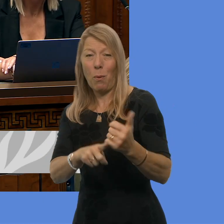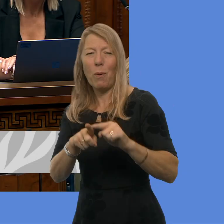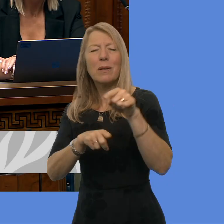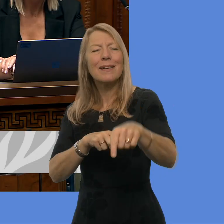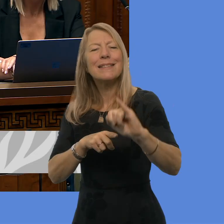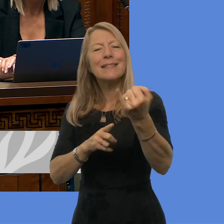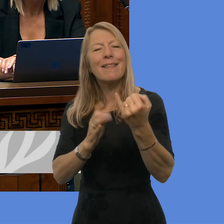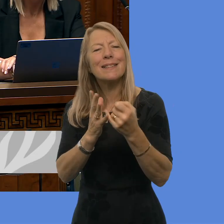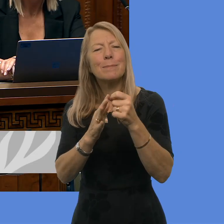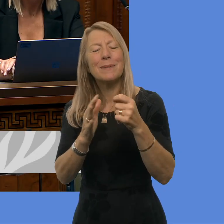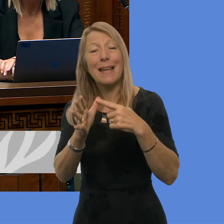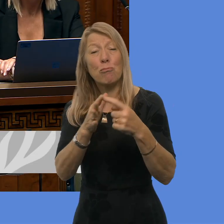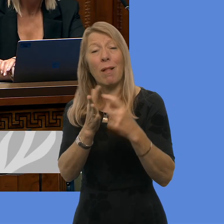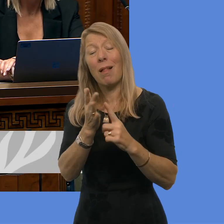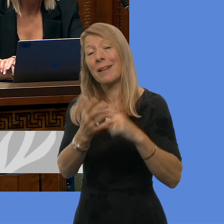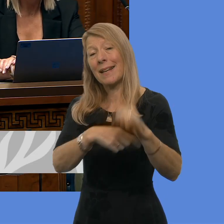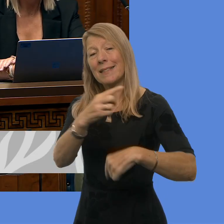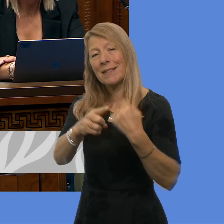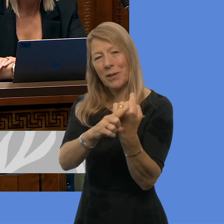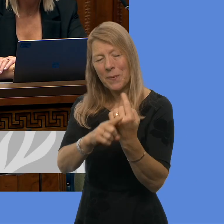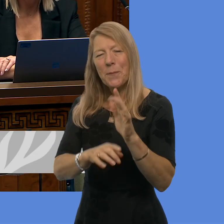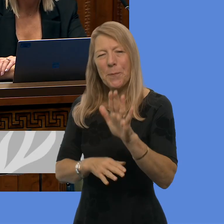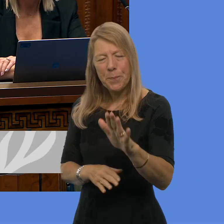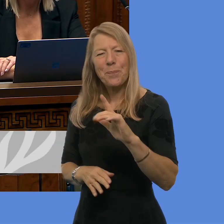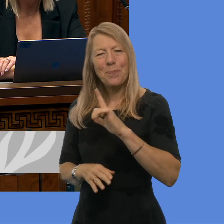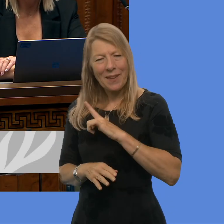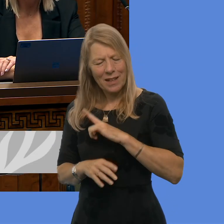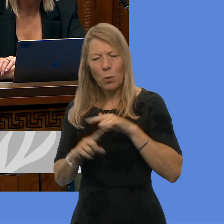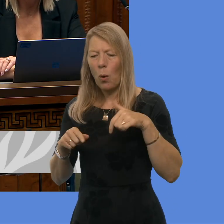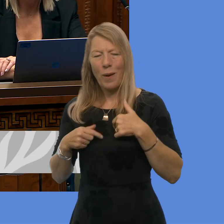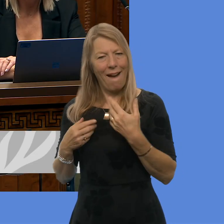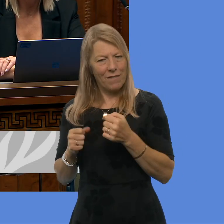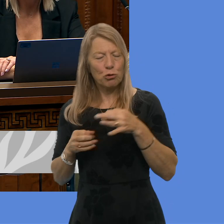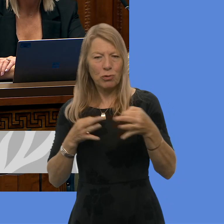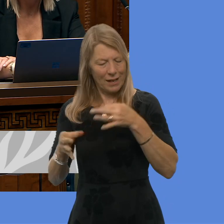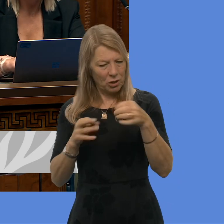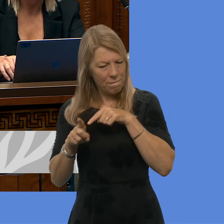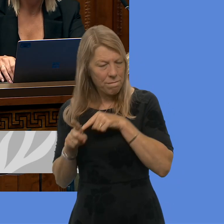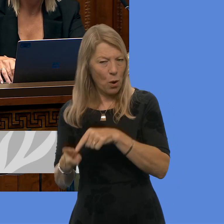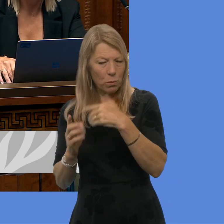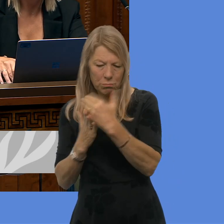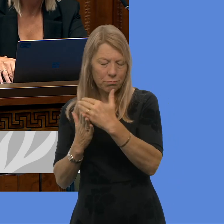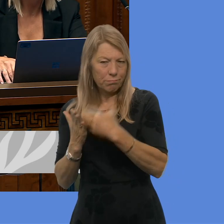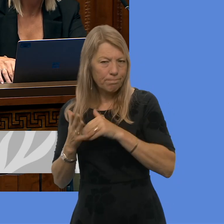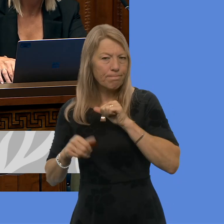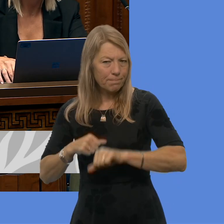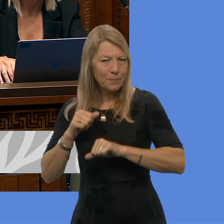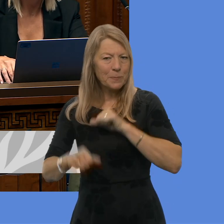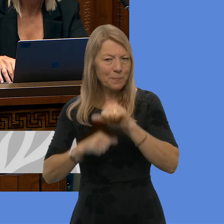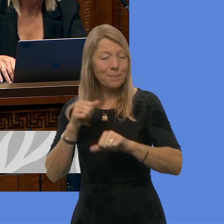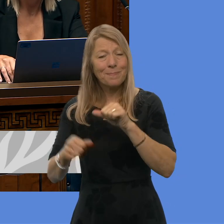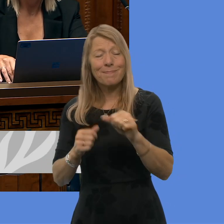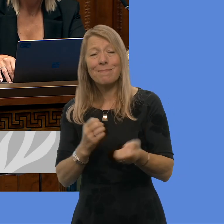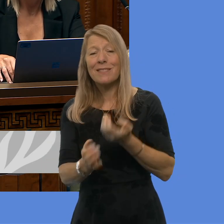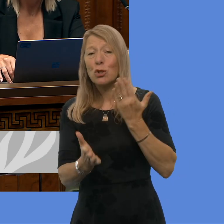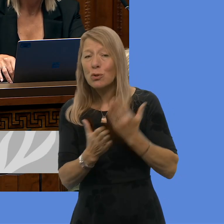the commitments within the strategy itself by ensuring that our services are appropriate and to meet the changing needs of victims and survivors. The strategy will